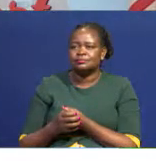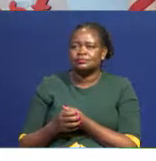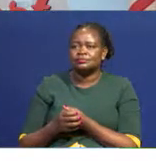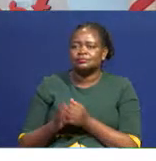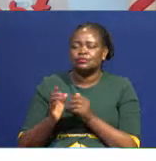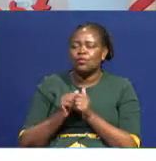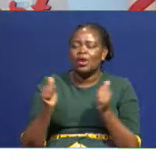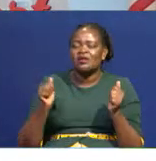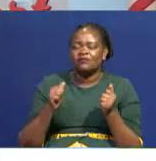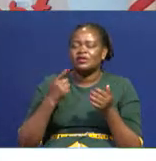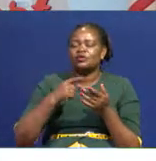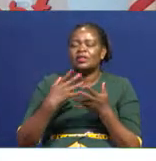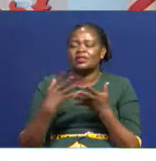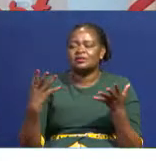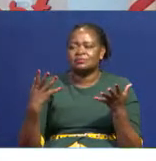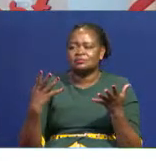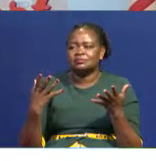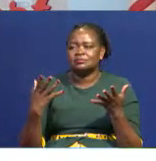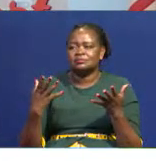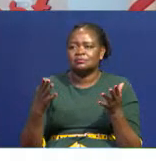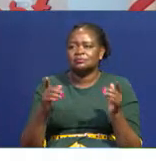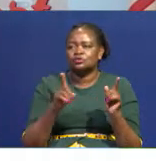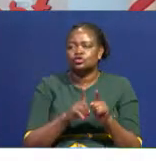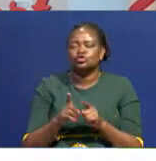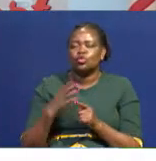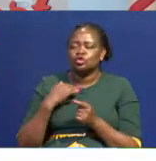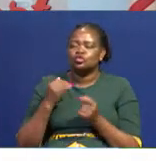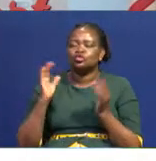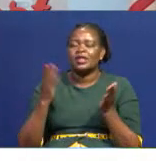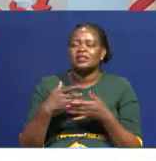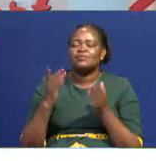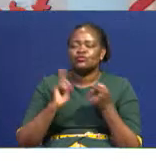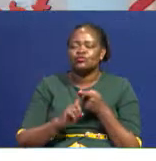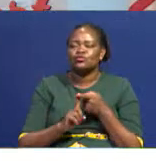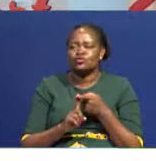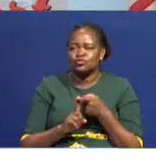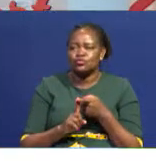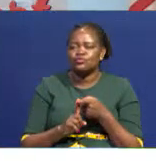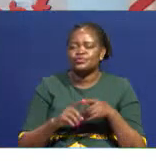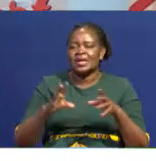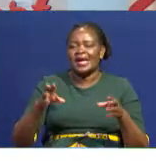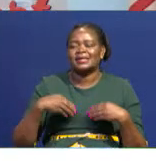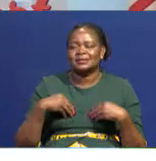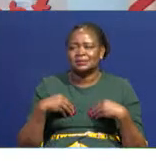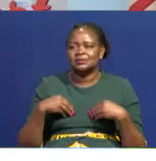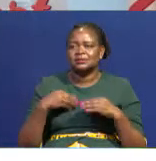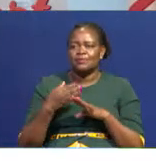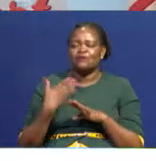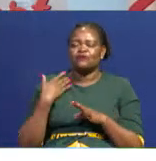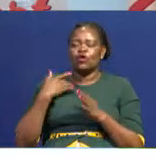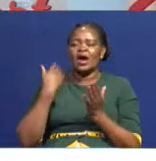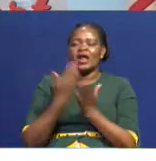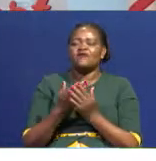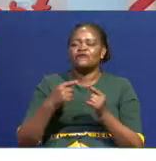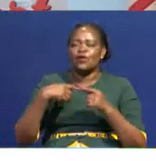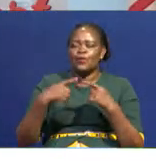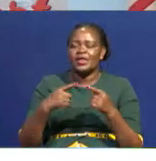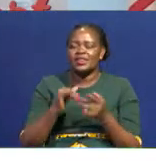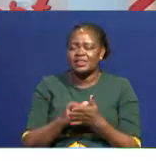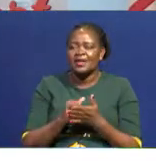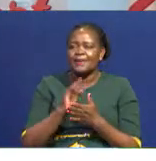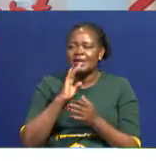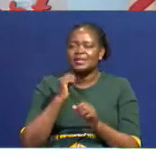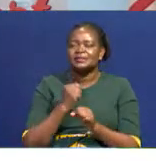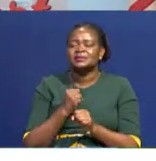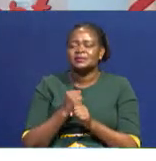the clearance of the cargo. I also want to urge them to embrace the pre-arrival processing that is being